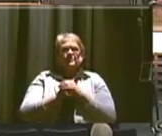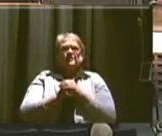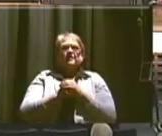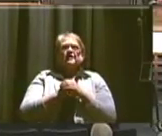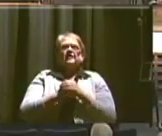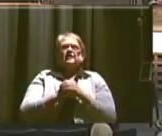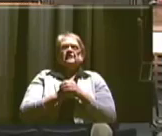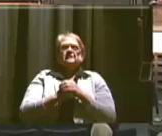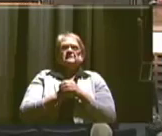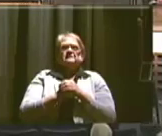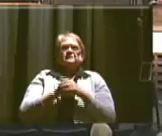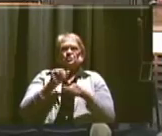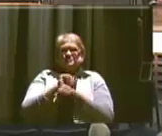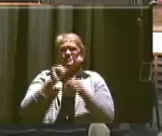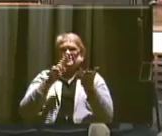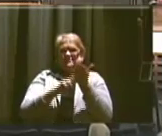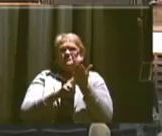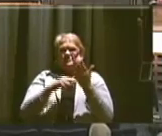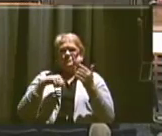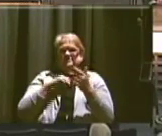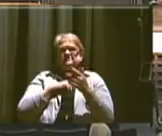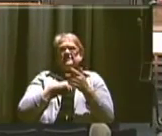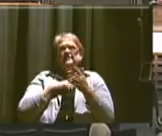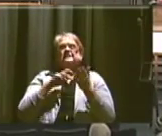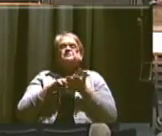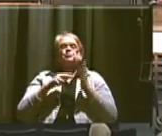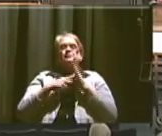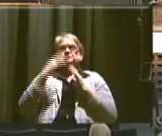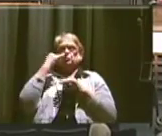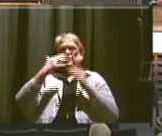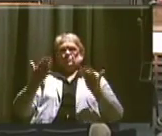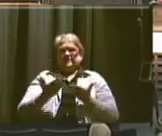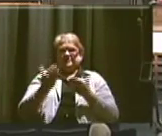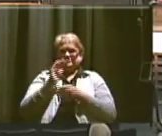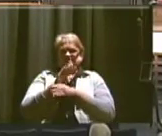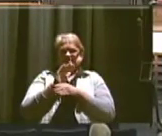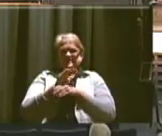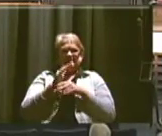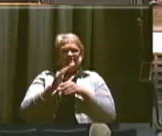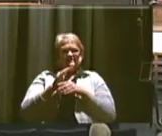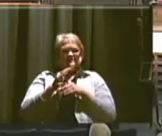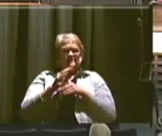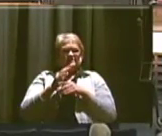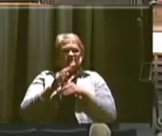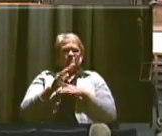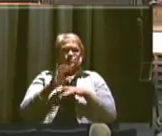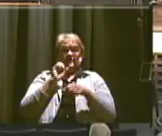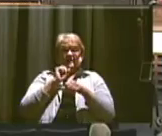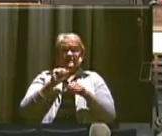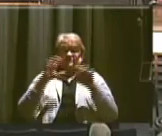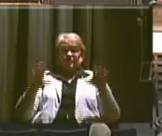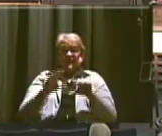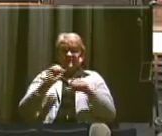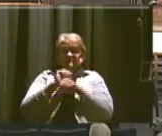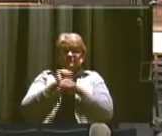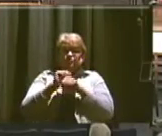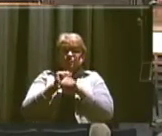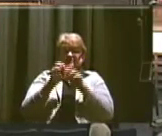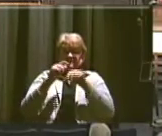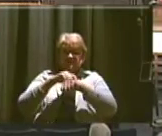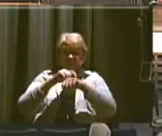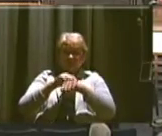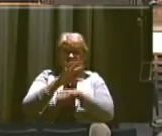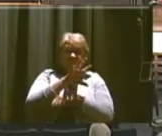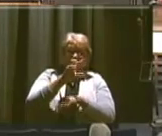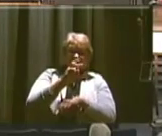of why we're here tonight. The board had a very productive and highly interactive work session from 5:30 to